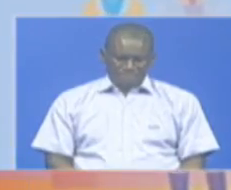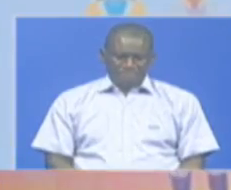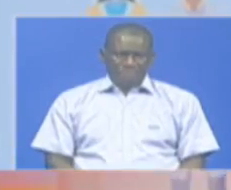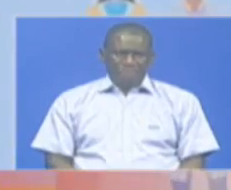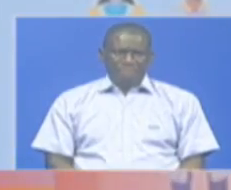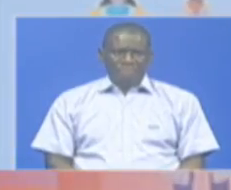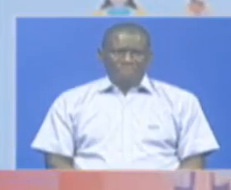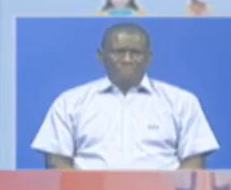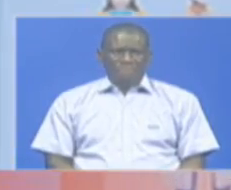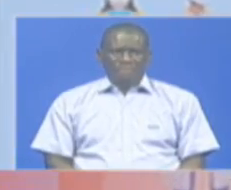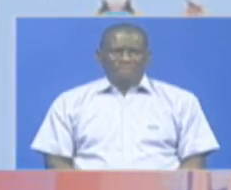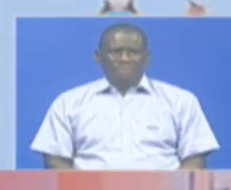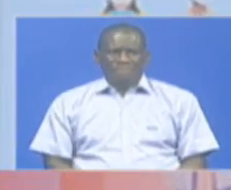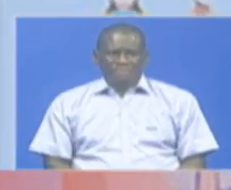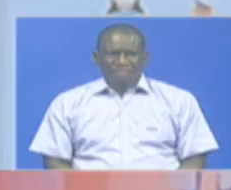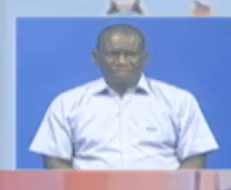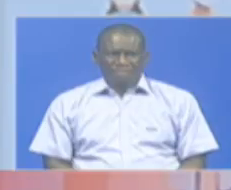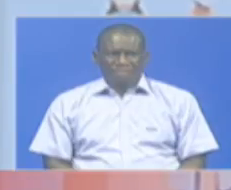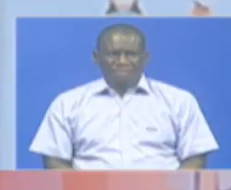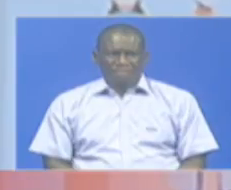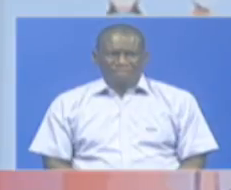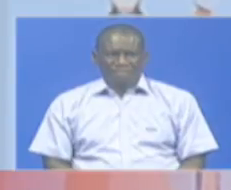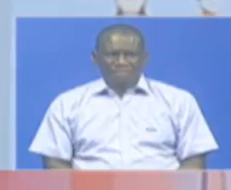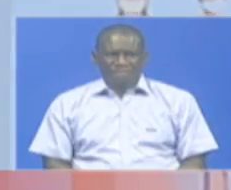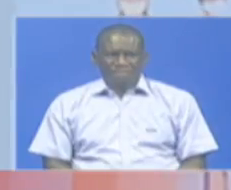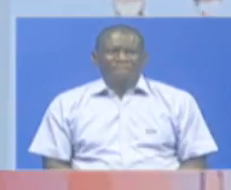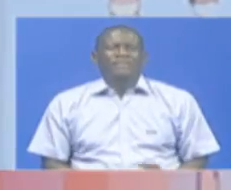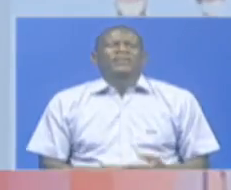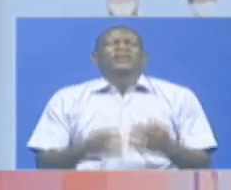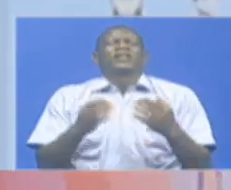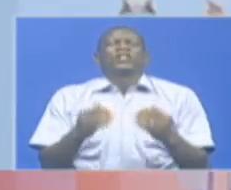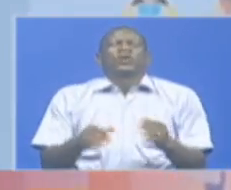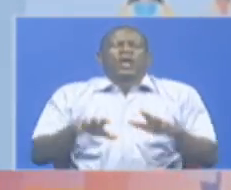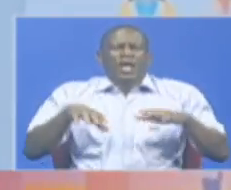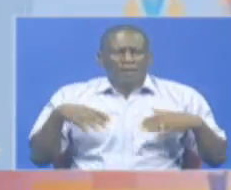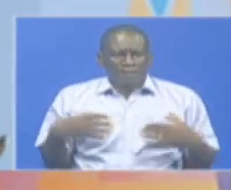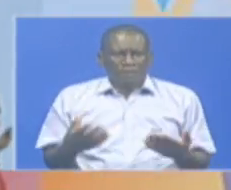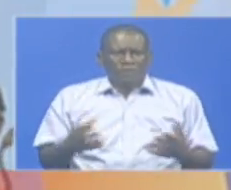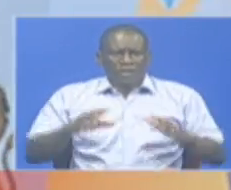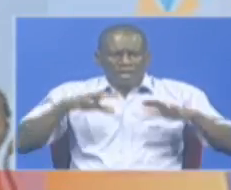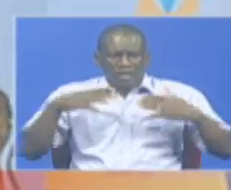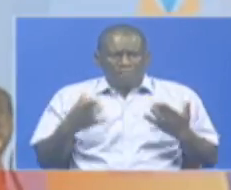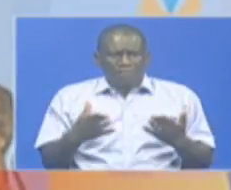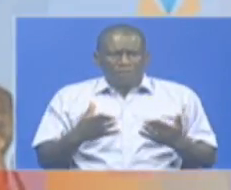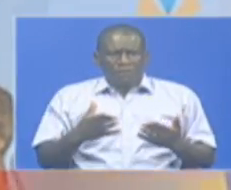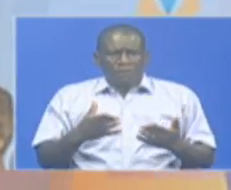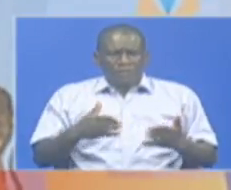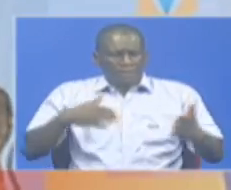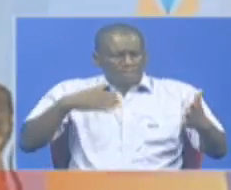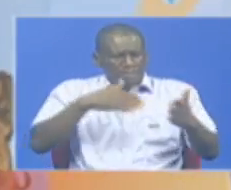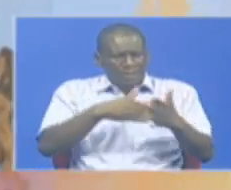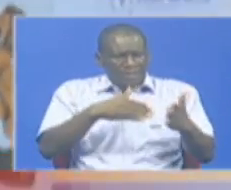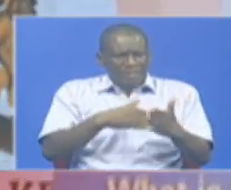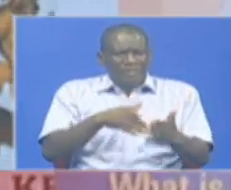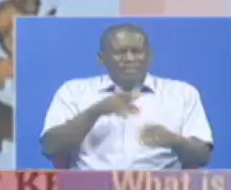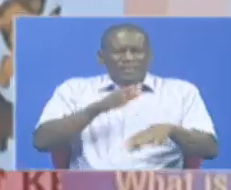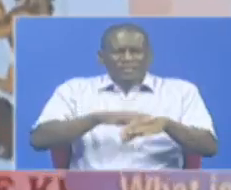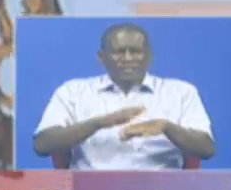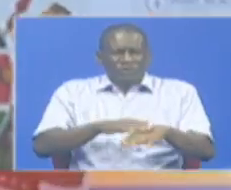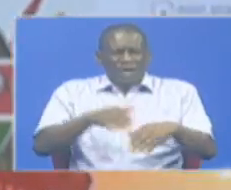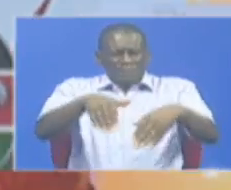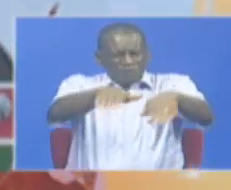I think Nasebo, I'll take those two. So with regards to burials, I think that's a good question, and this